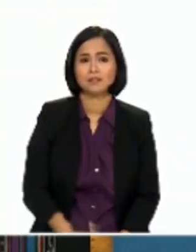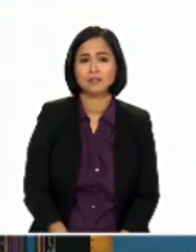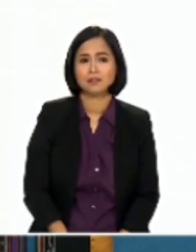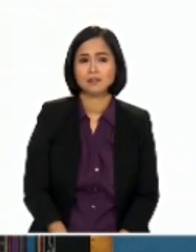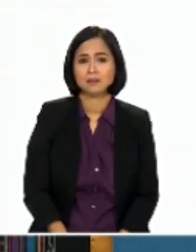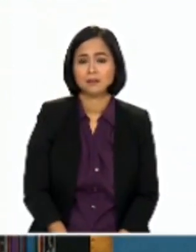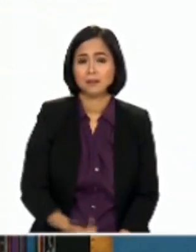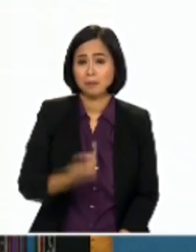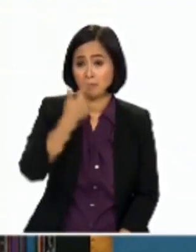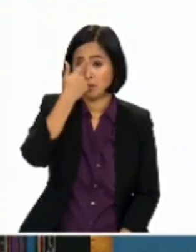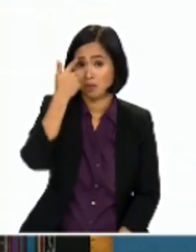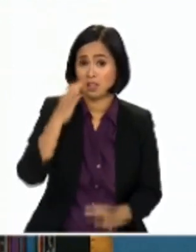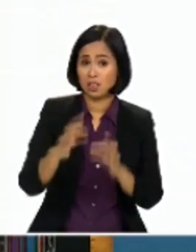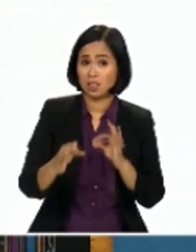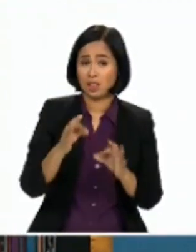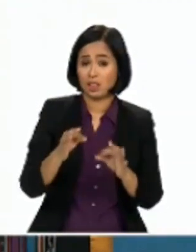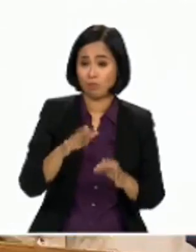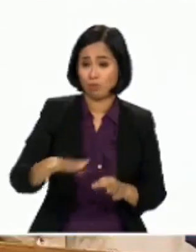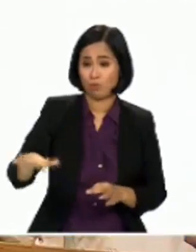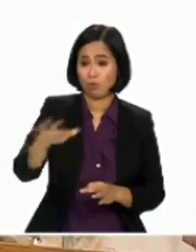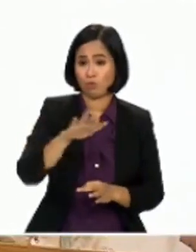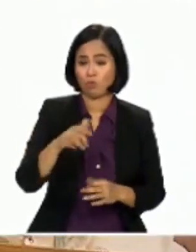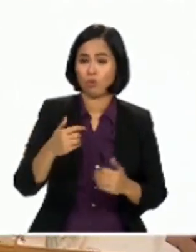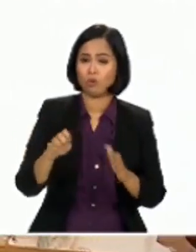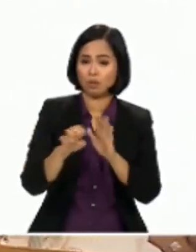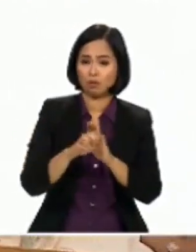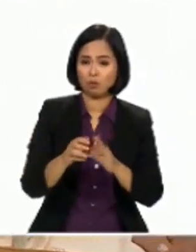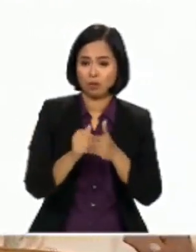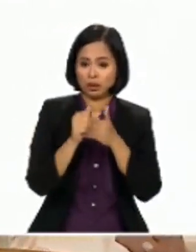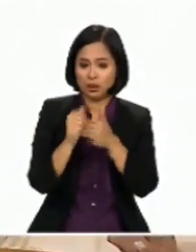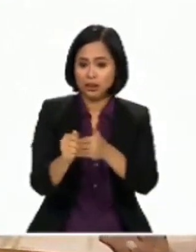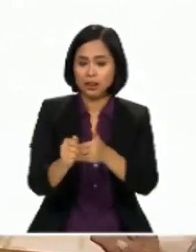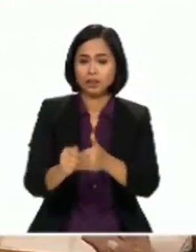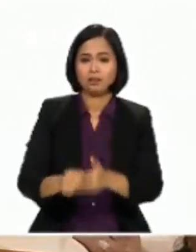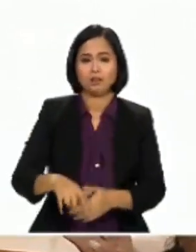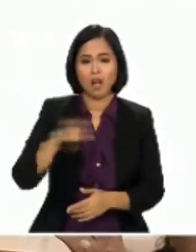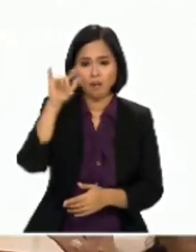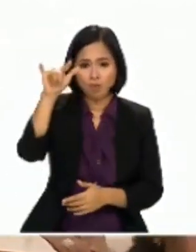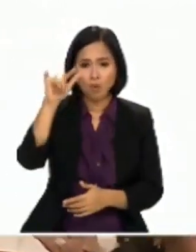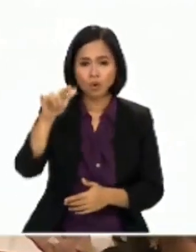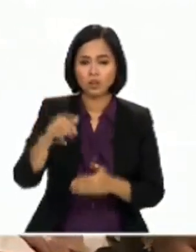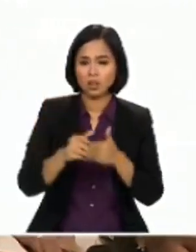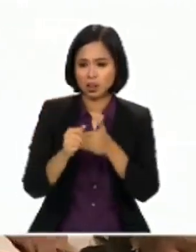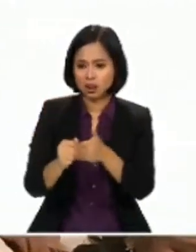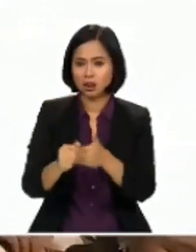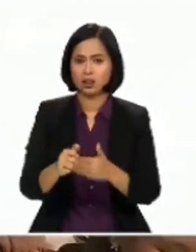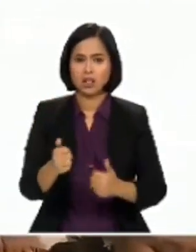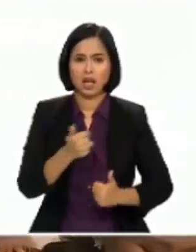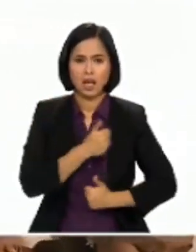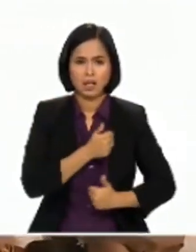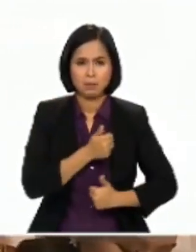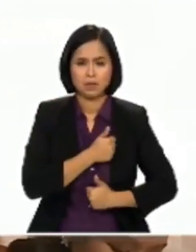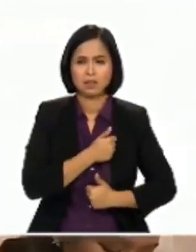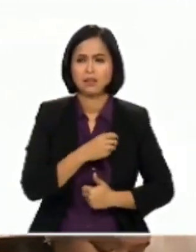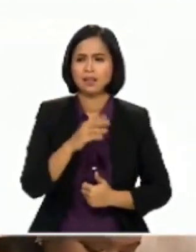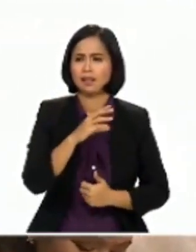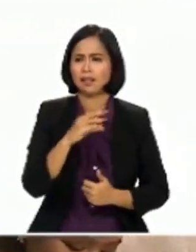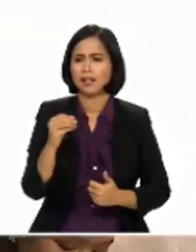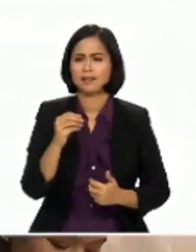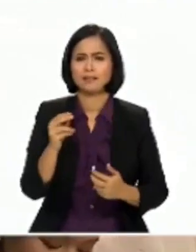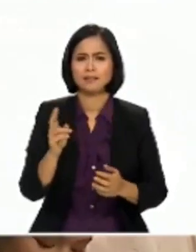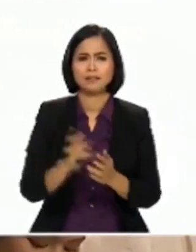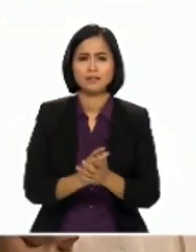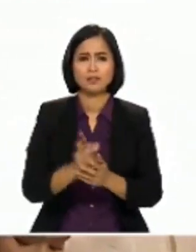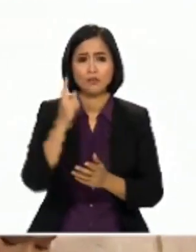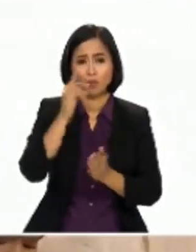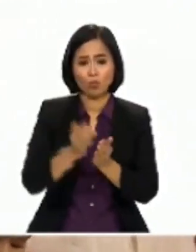Because if you, the commanders of the Air Force, Army, pati Albayalde and the Navy,